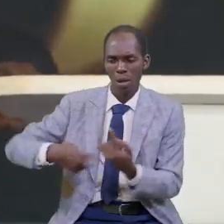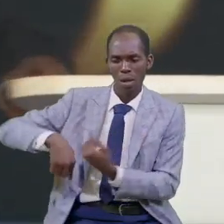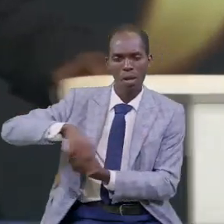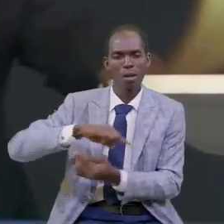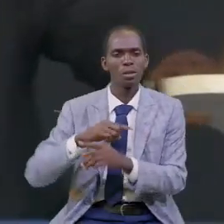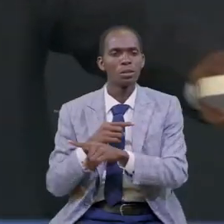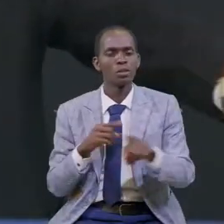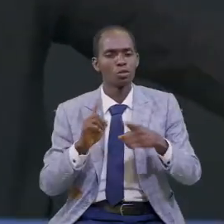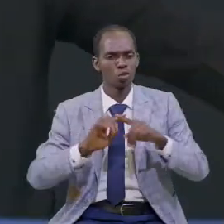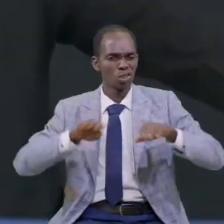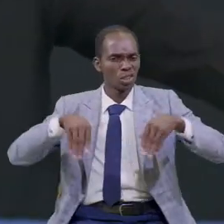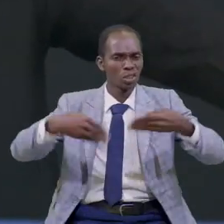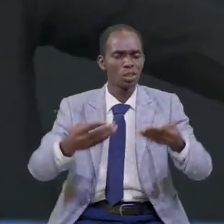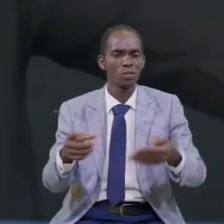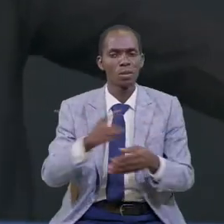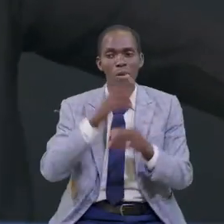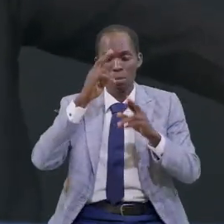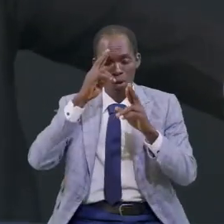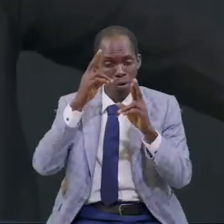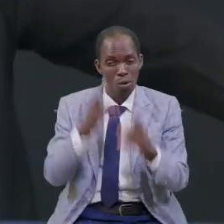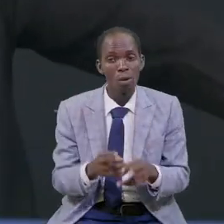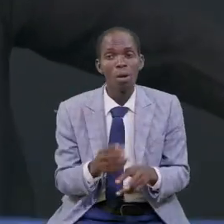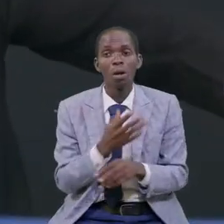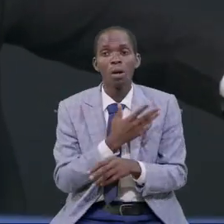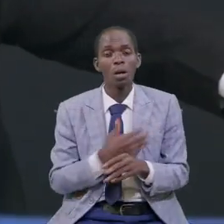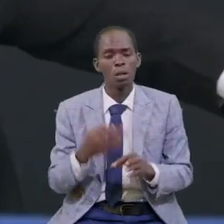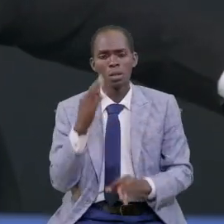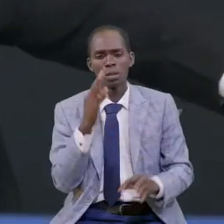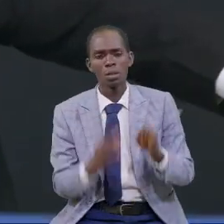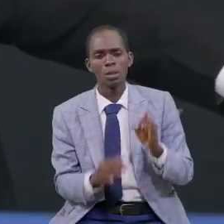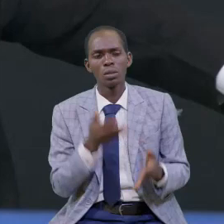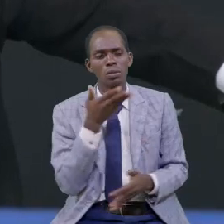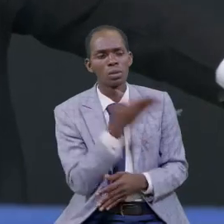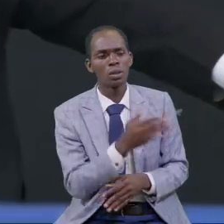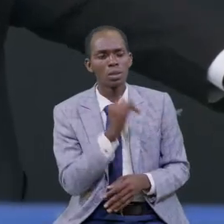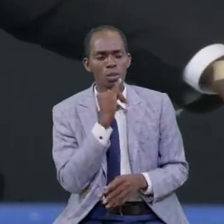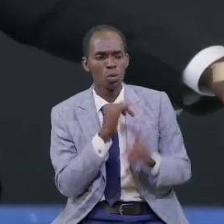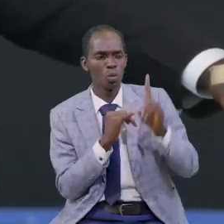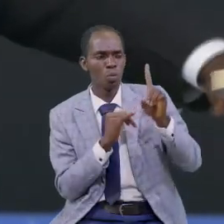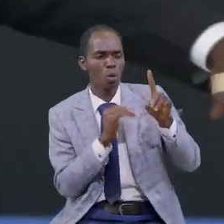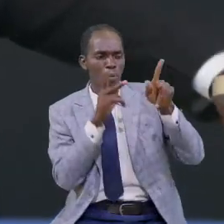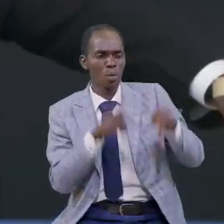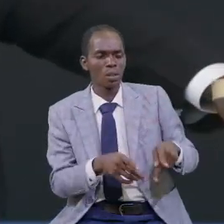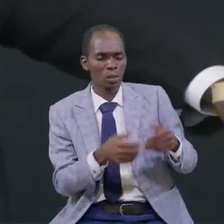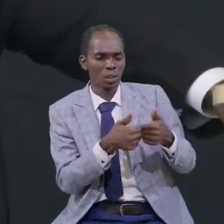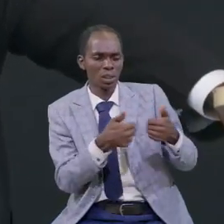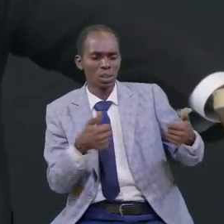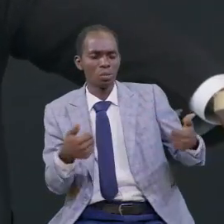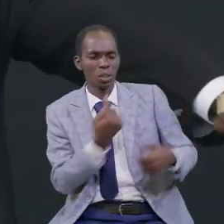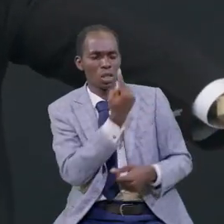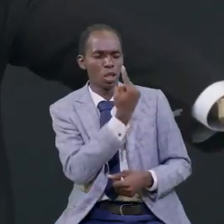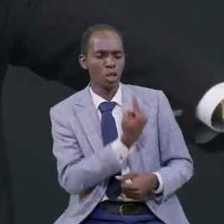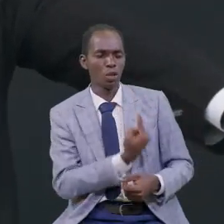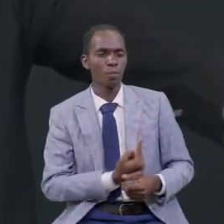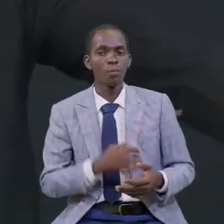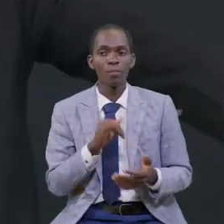honor. And if there is an isolated man, isolated woman that says, all the honor I